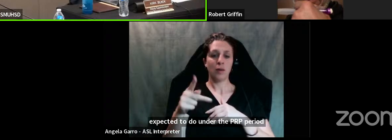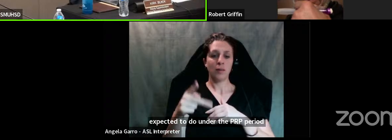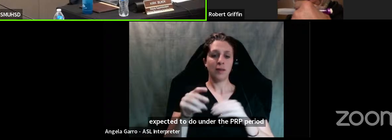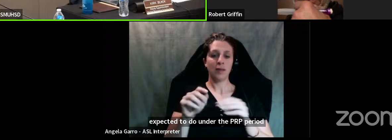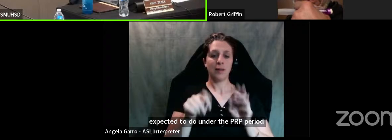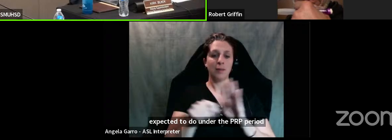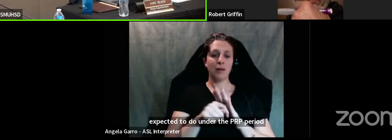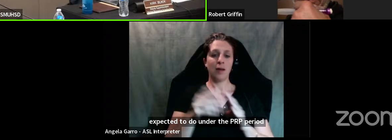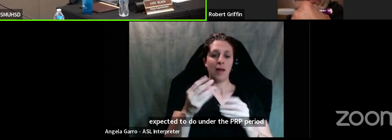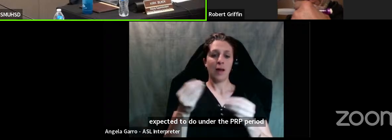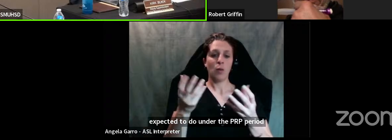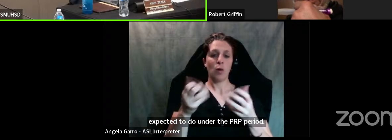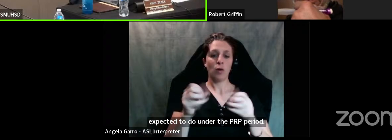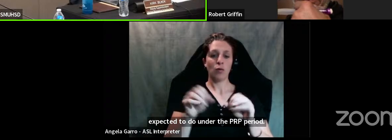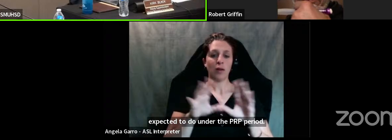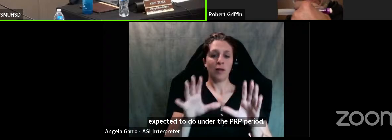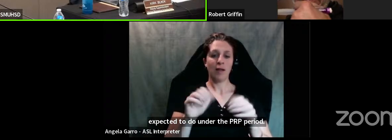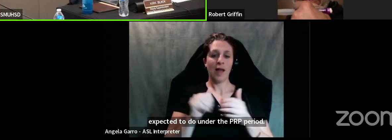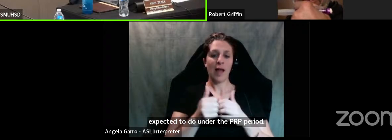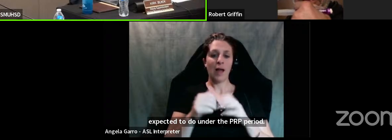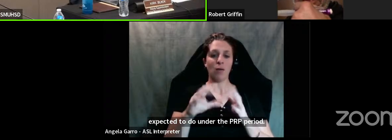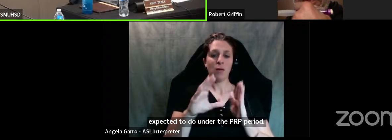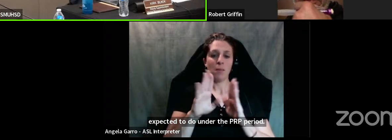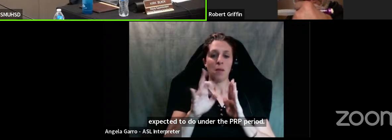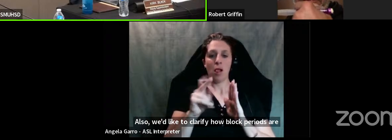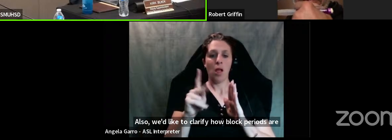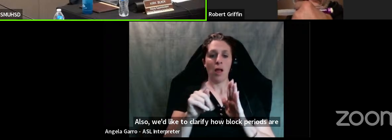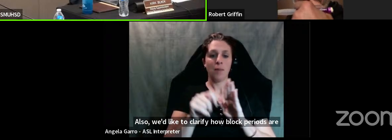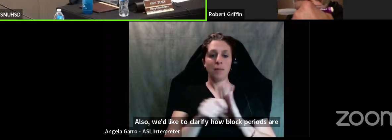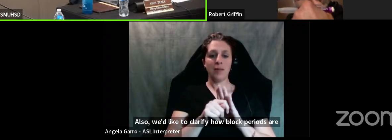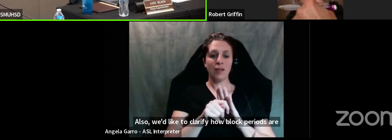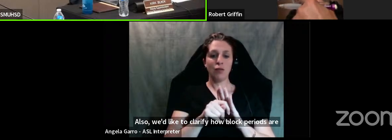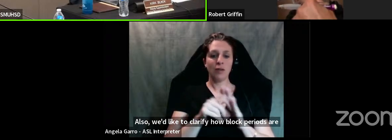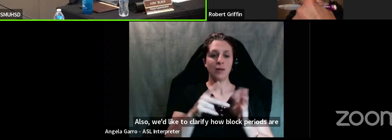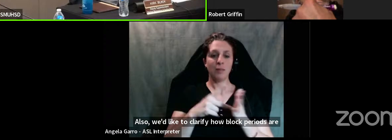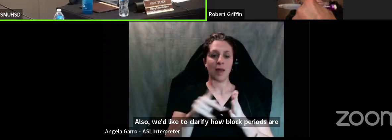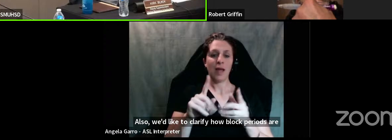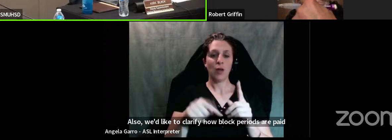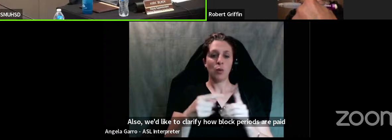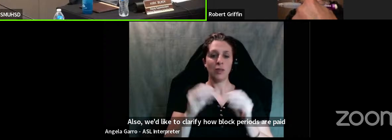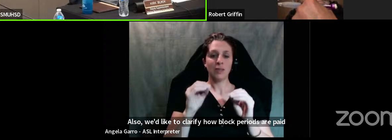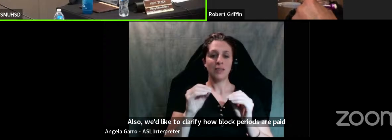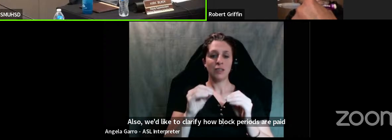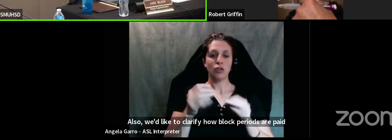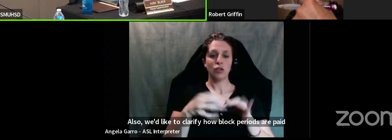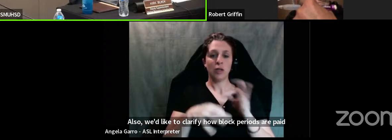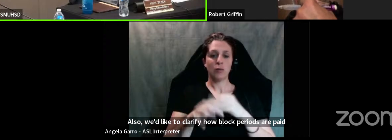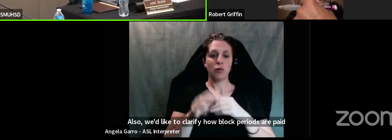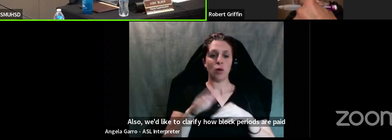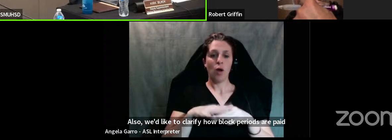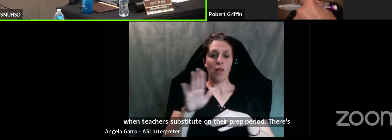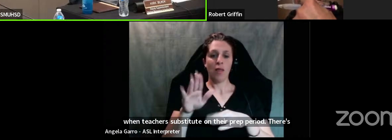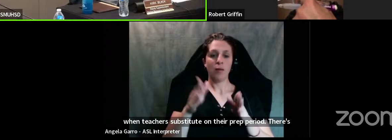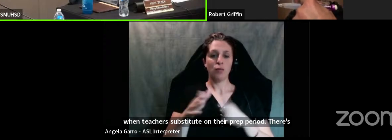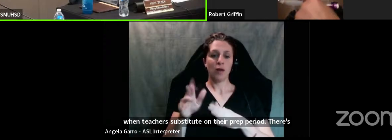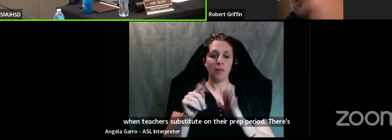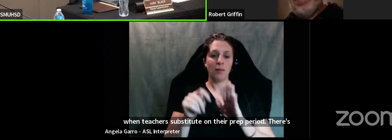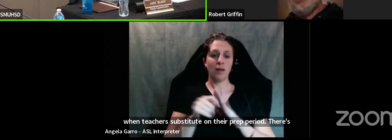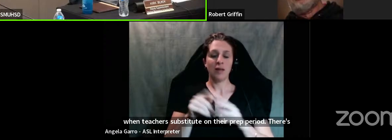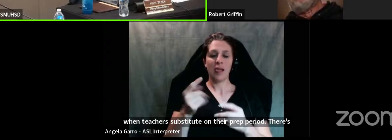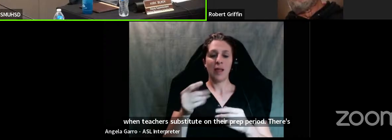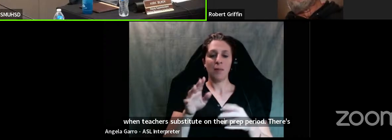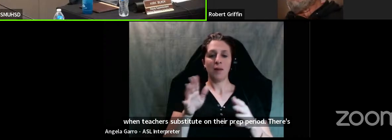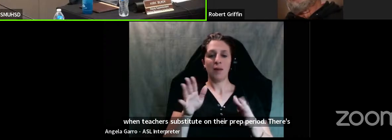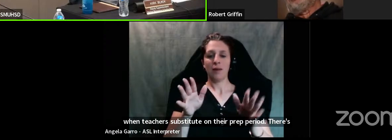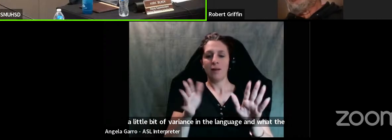clarify how block periods are paid when teachers substitute on their prep period. There's a little bit of variance in the language and what the practice